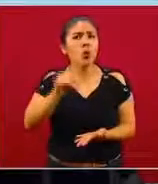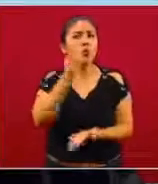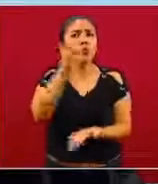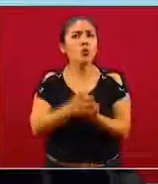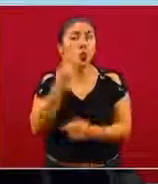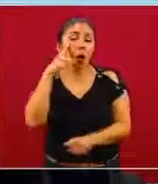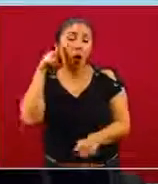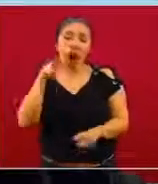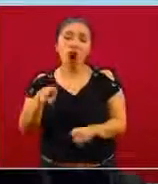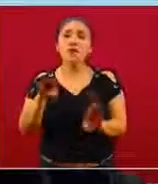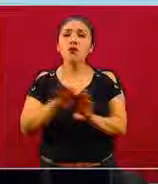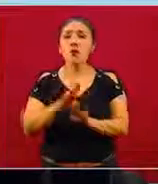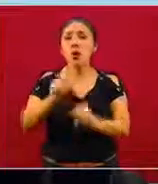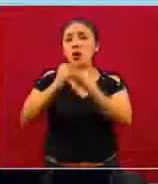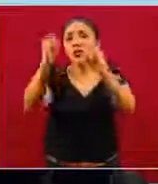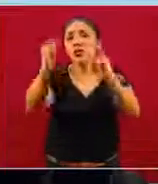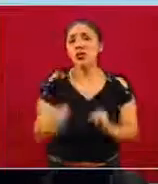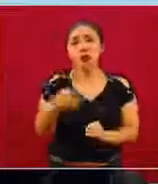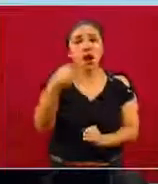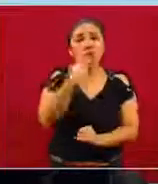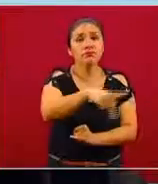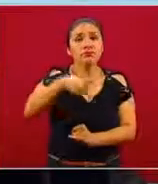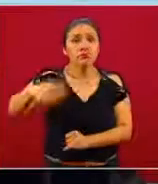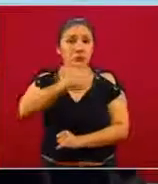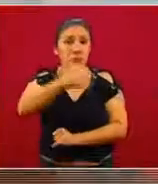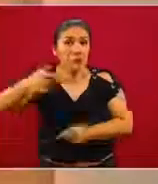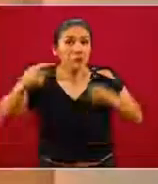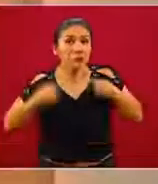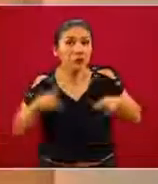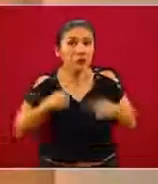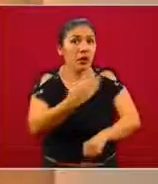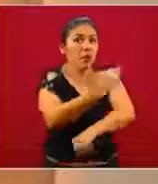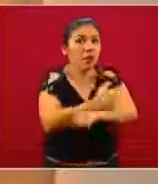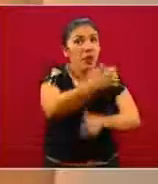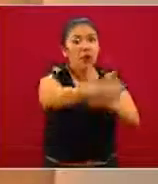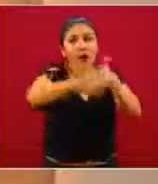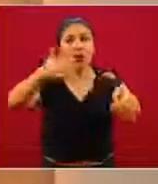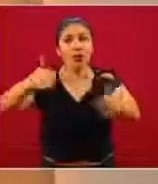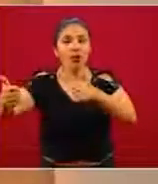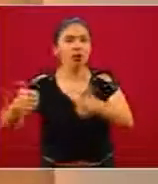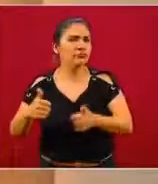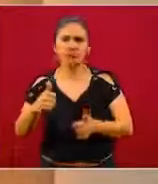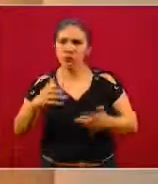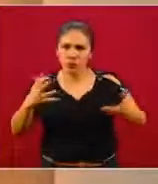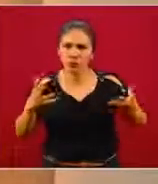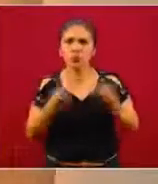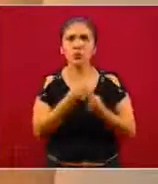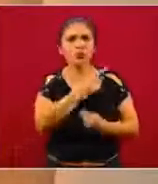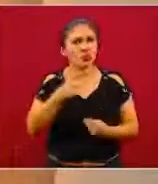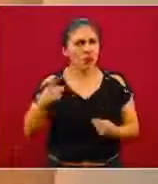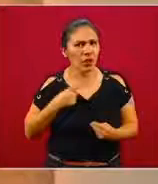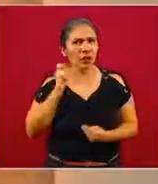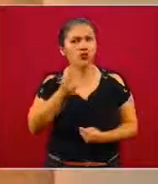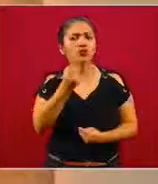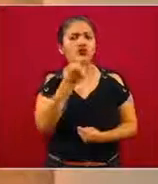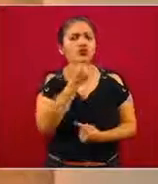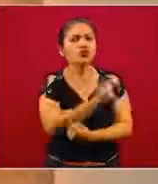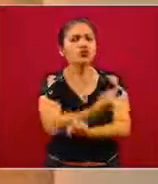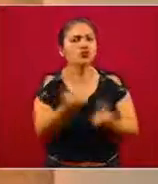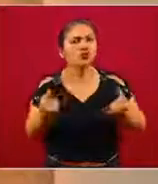equally responsible for them as a society. Each family, each person needs to take